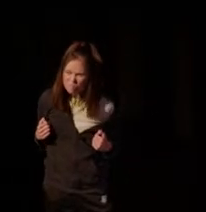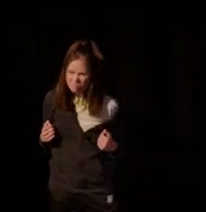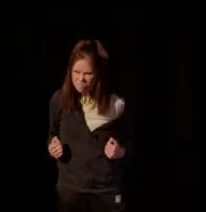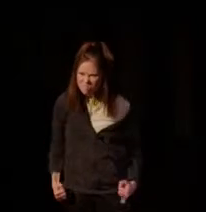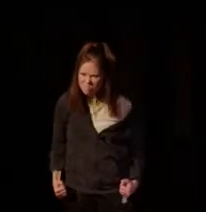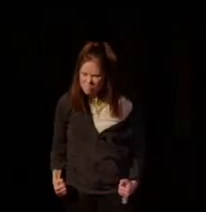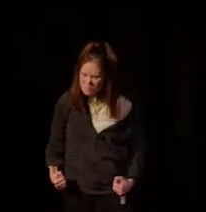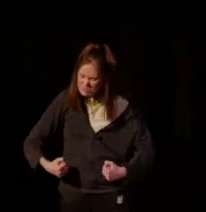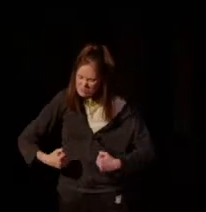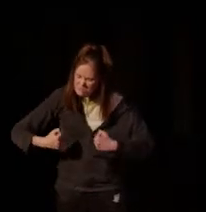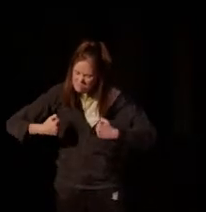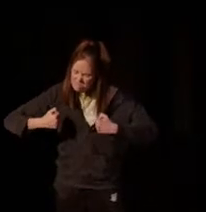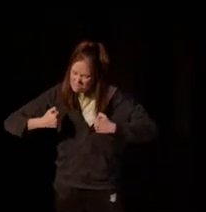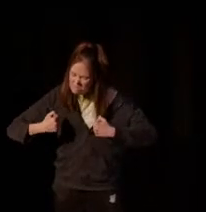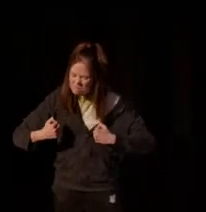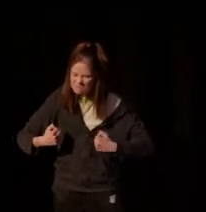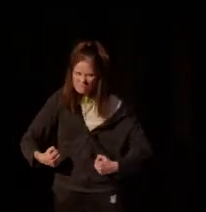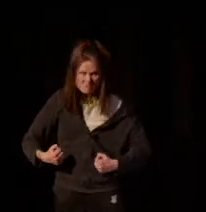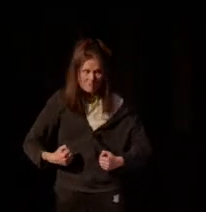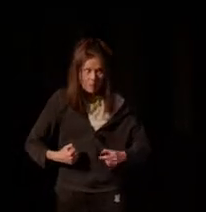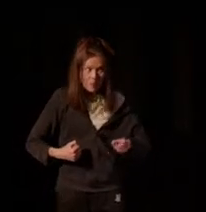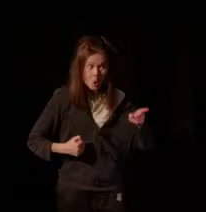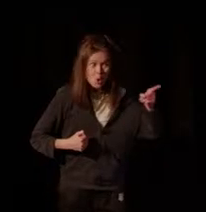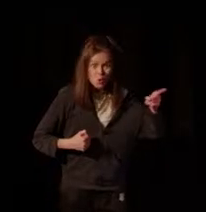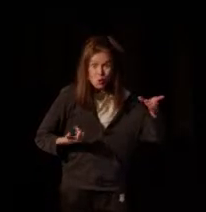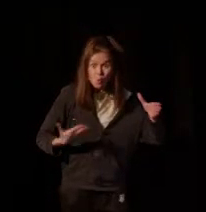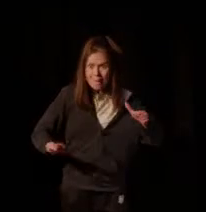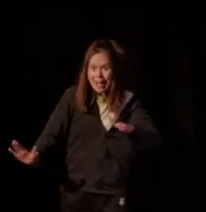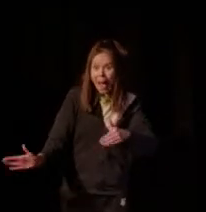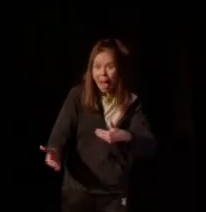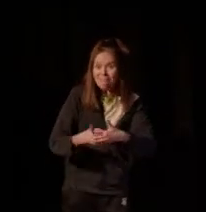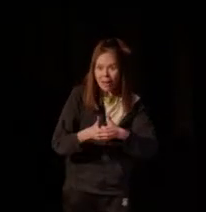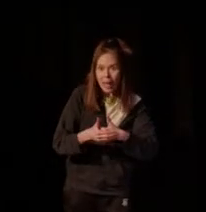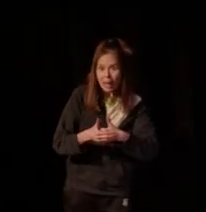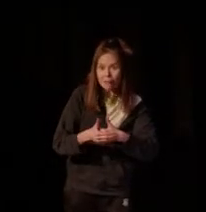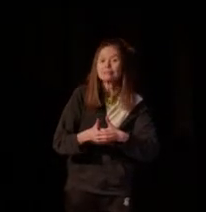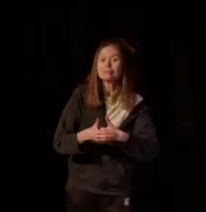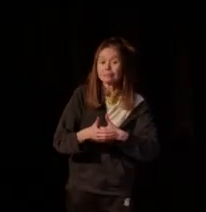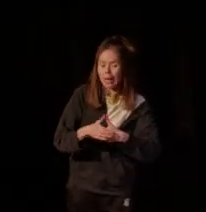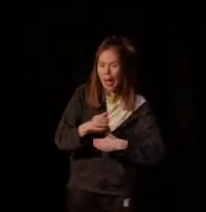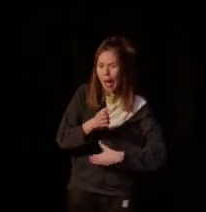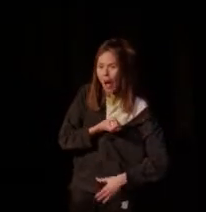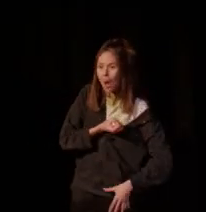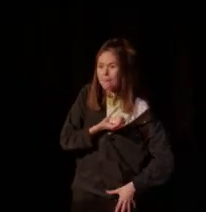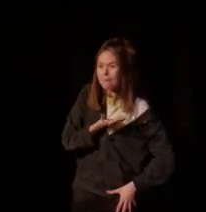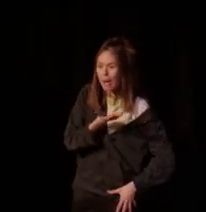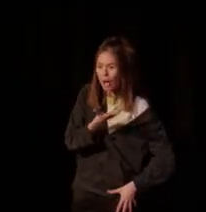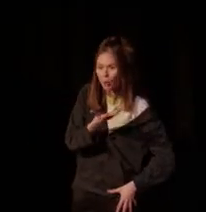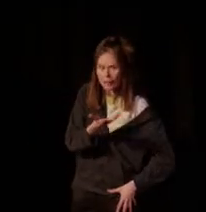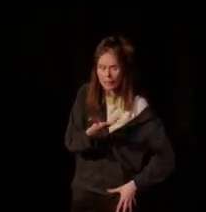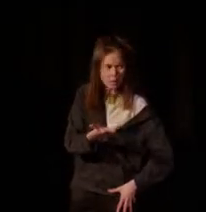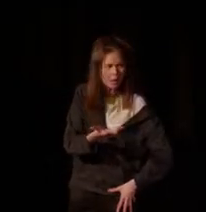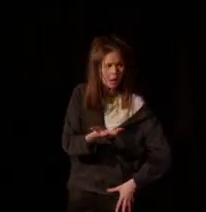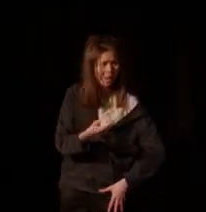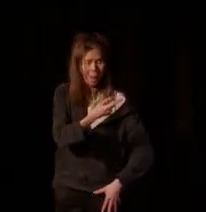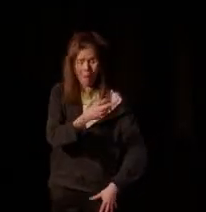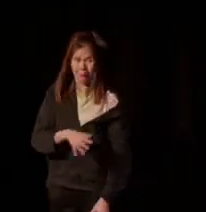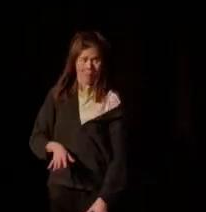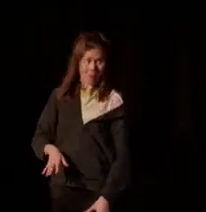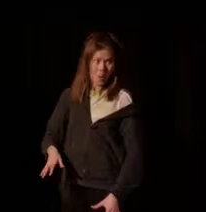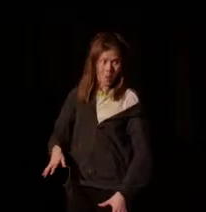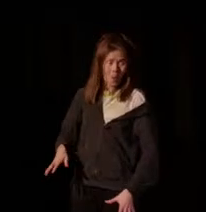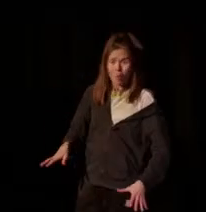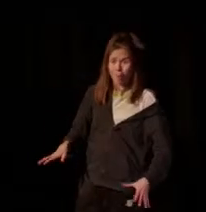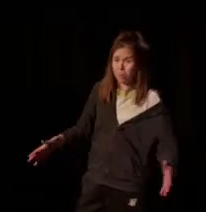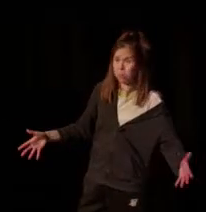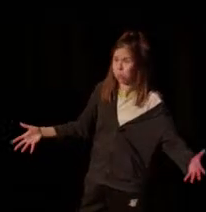accessory to spur you to it, that you have touched his wife forbiddenly. Well then, my